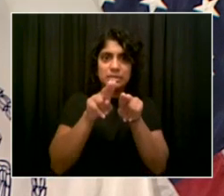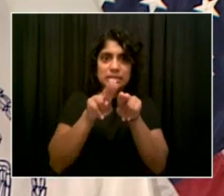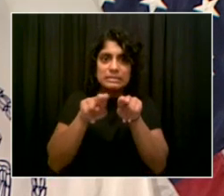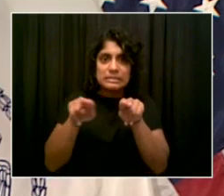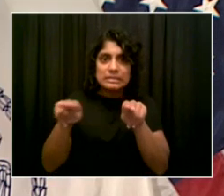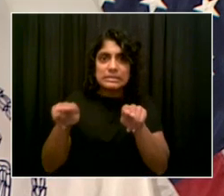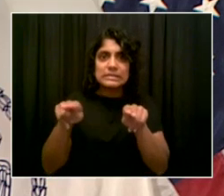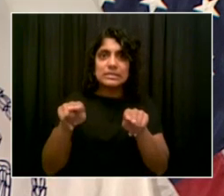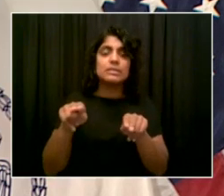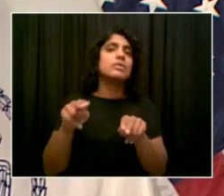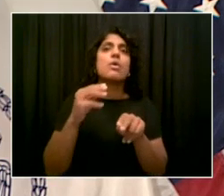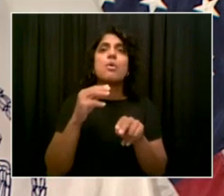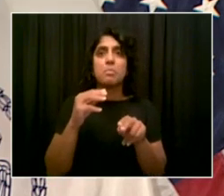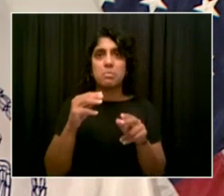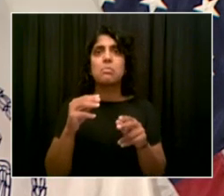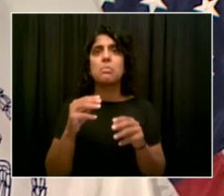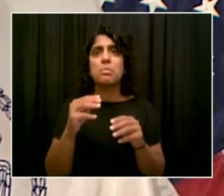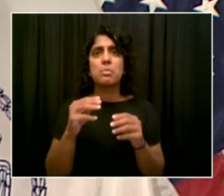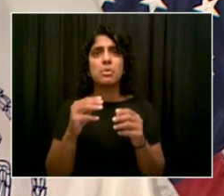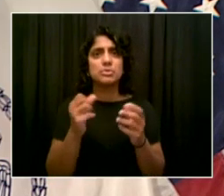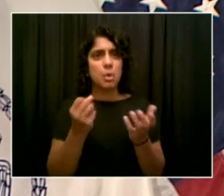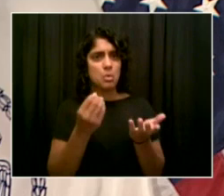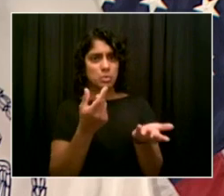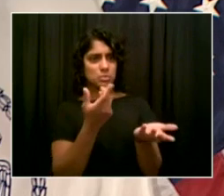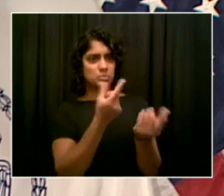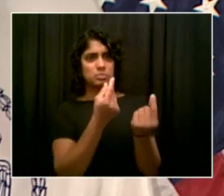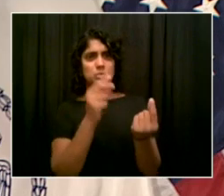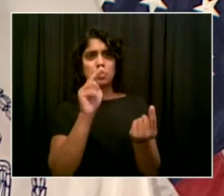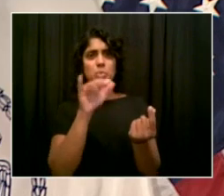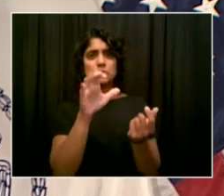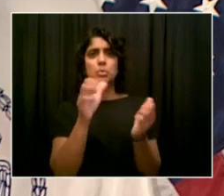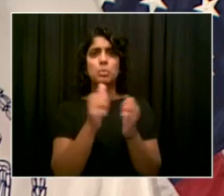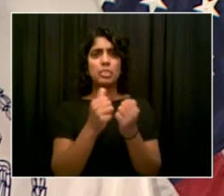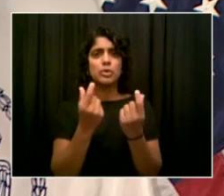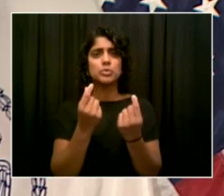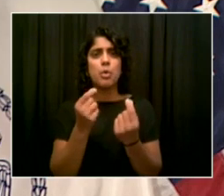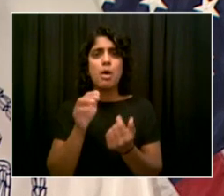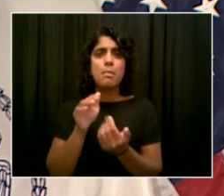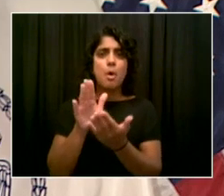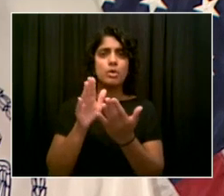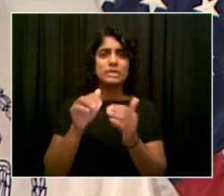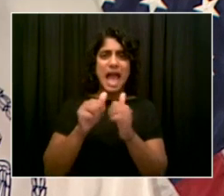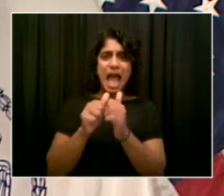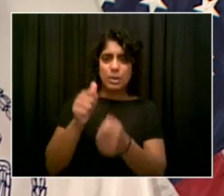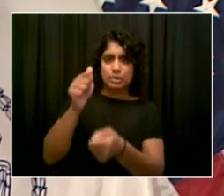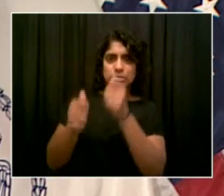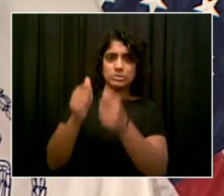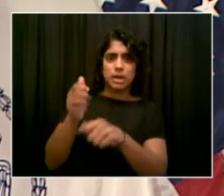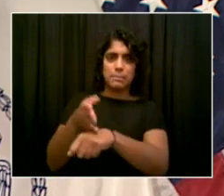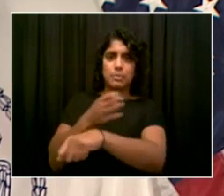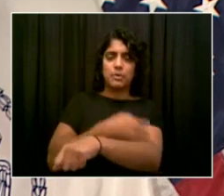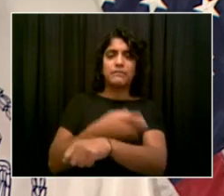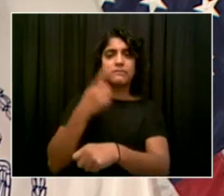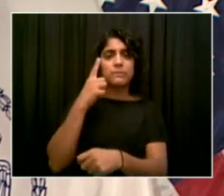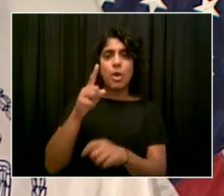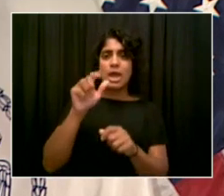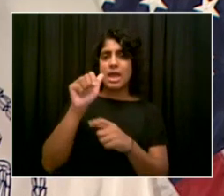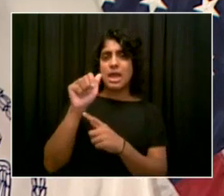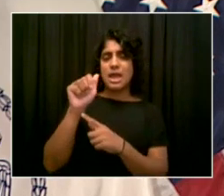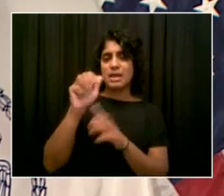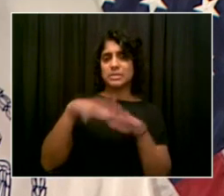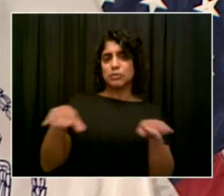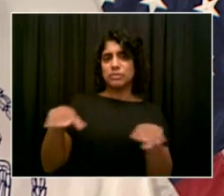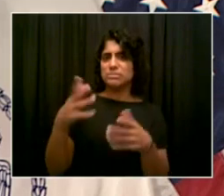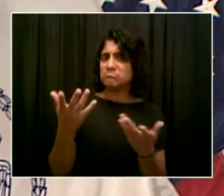the city doing to alleviate these conditions as far as, you know, making them better? Yeah, Michael, I want to make sure I heard